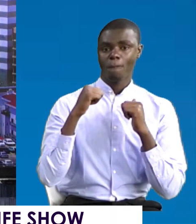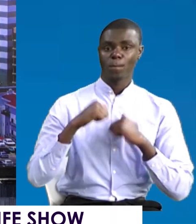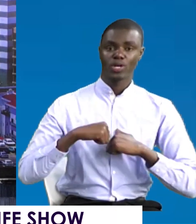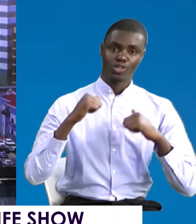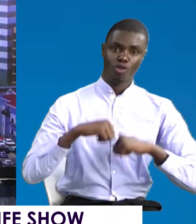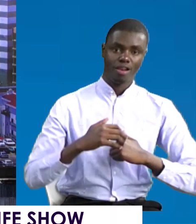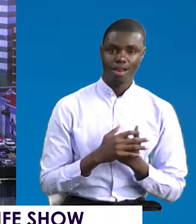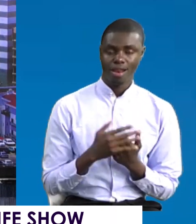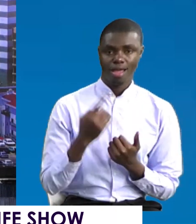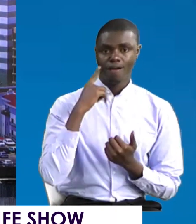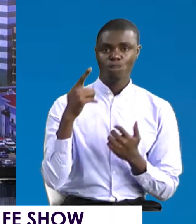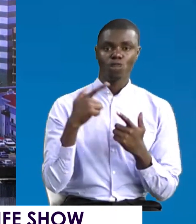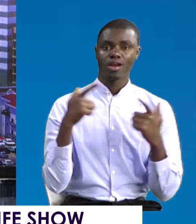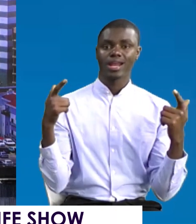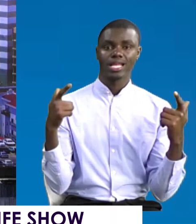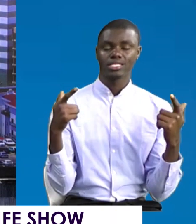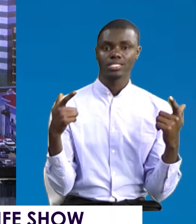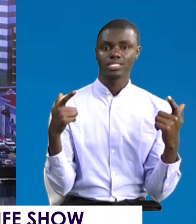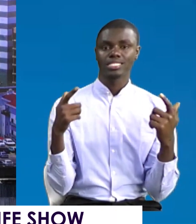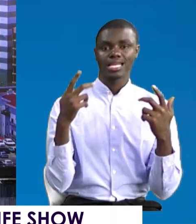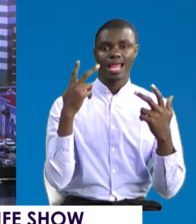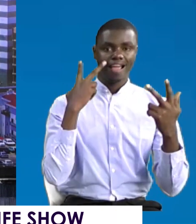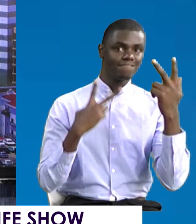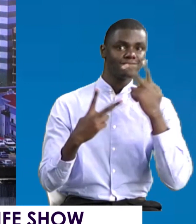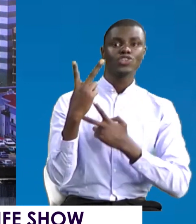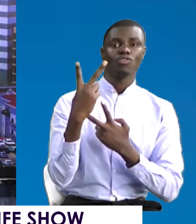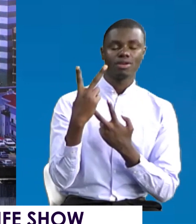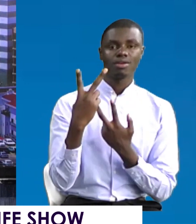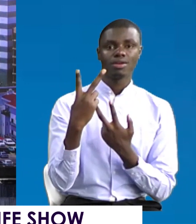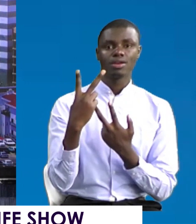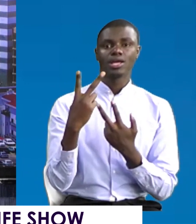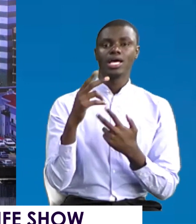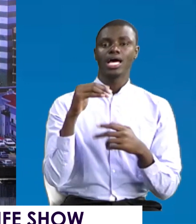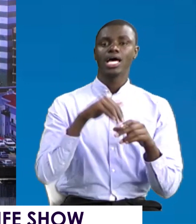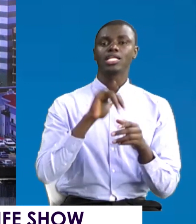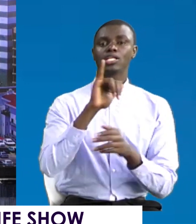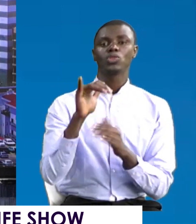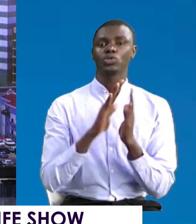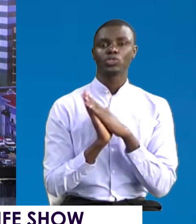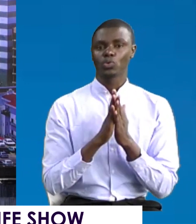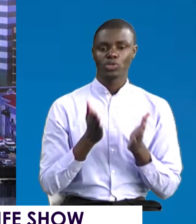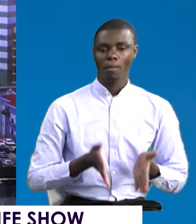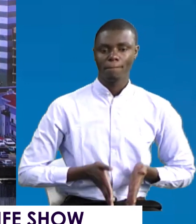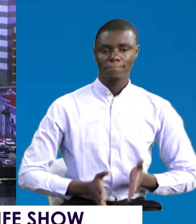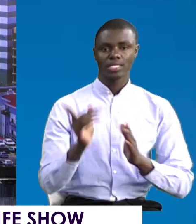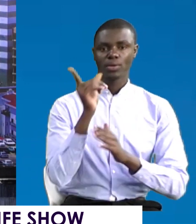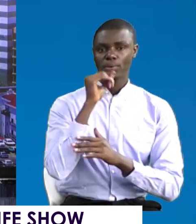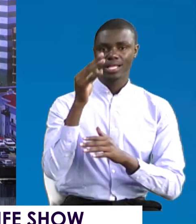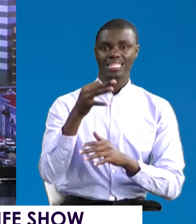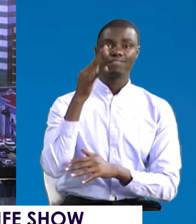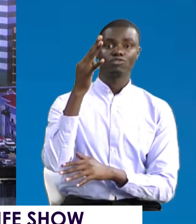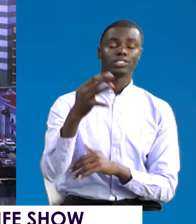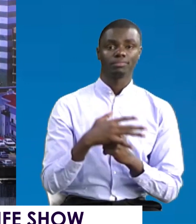potential for great visions. It is in those stories that you birth the